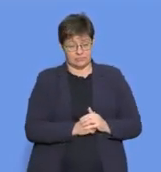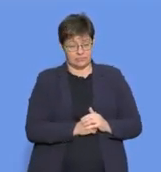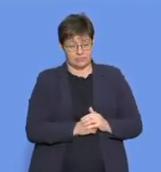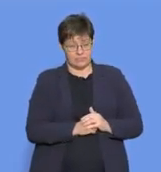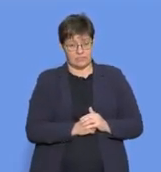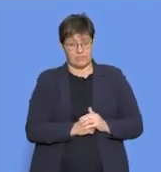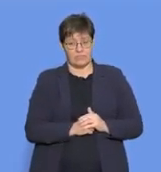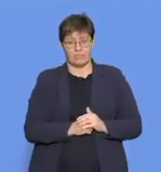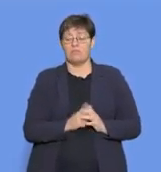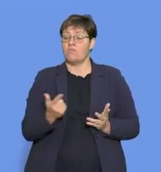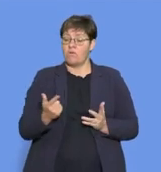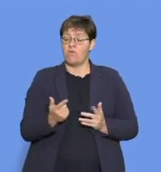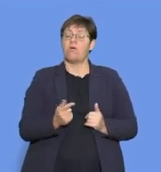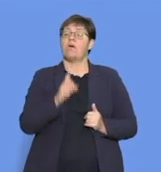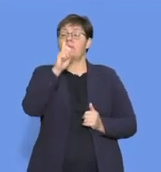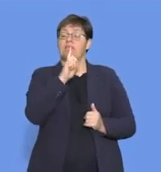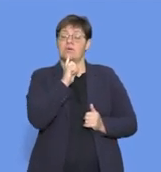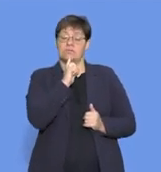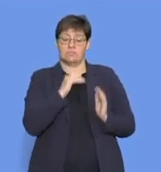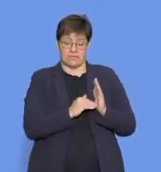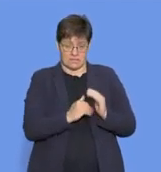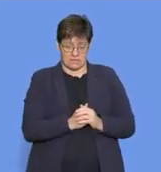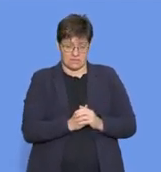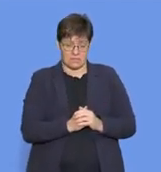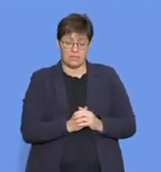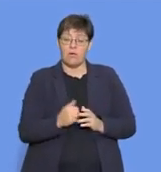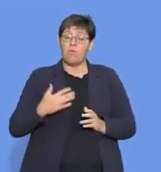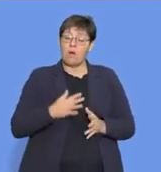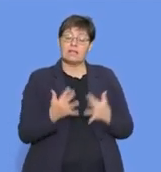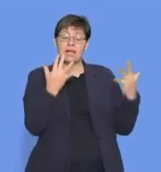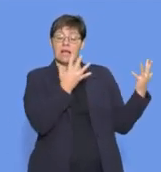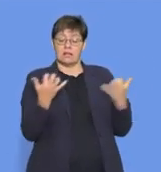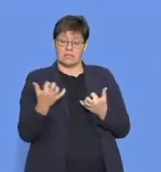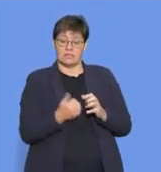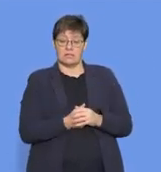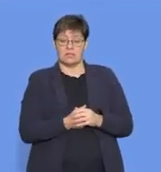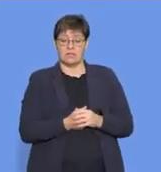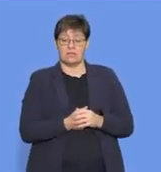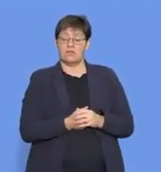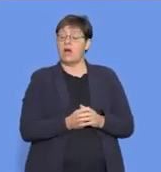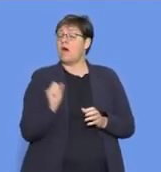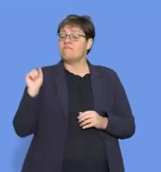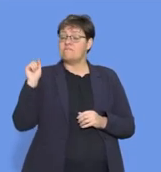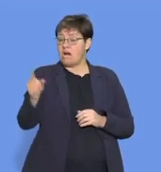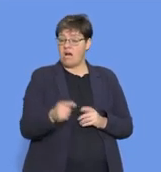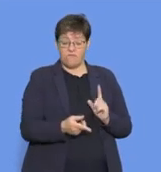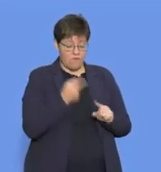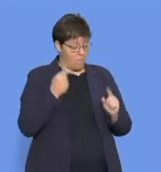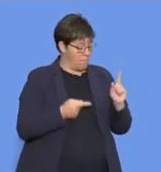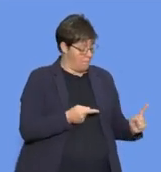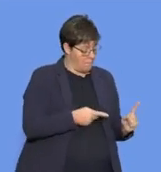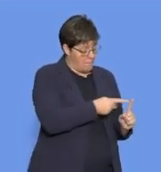angle of 10 degrees for 1,000 meters. And they want us to calculate how